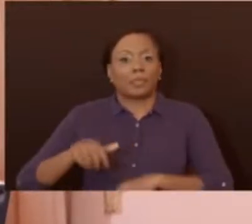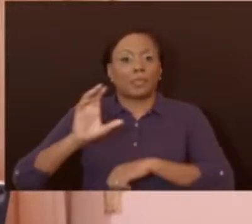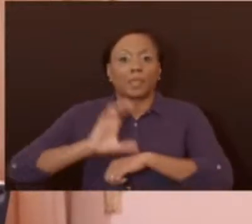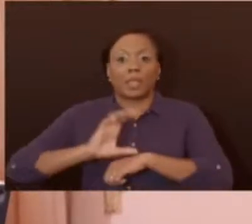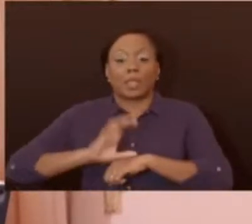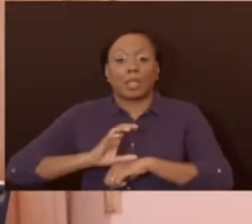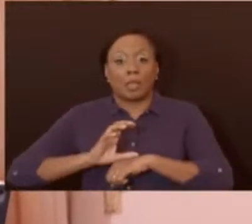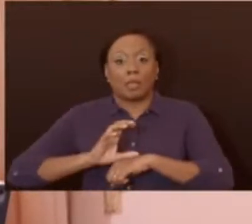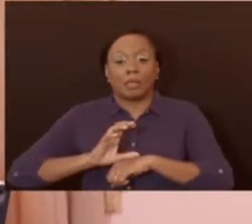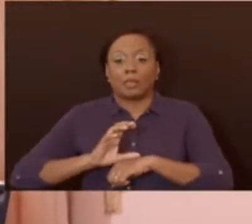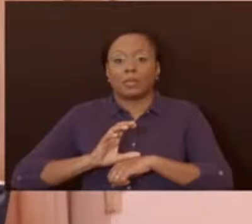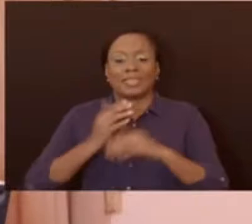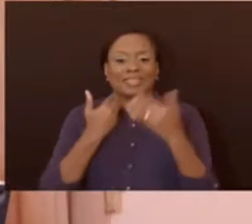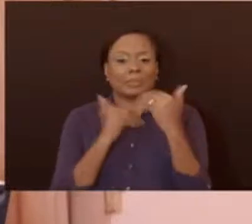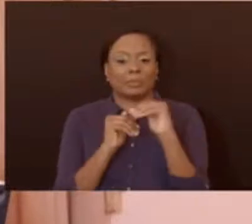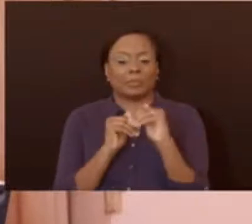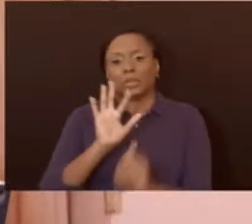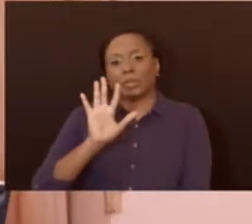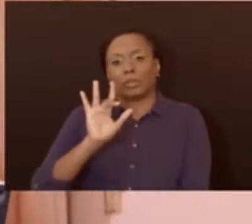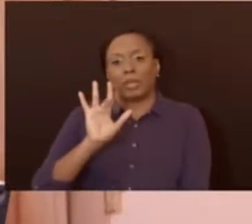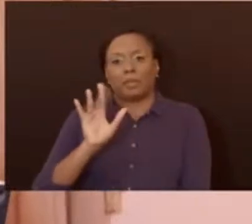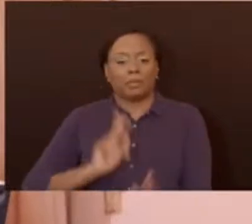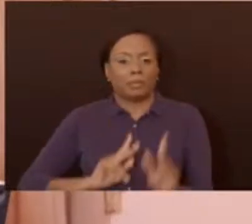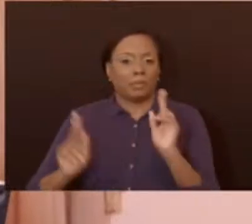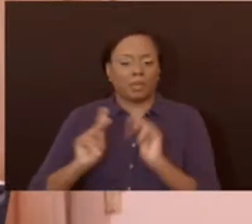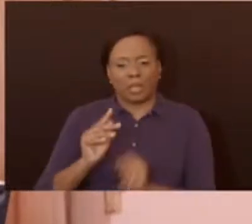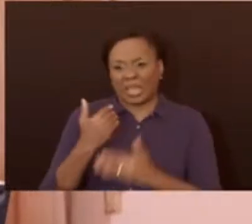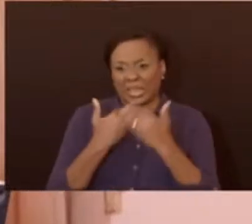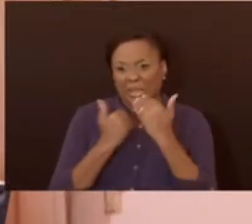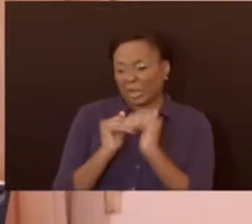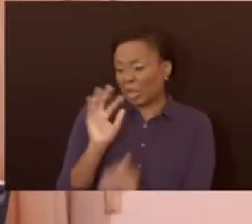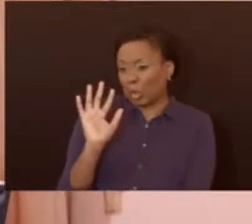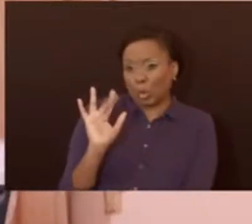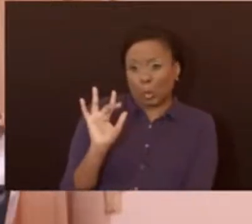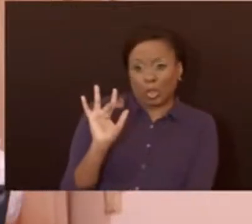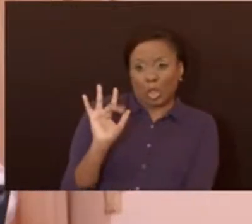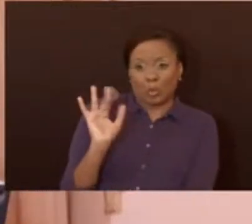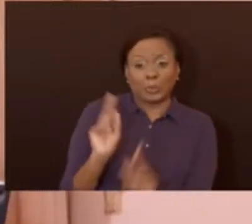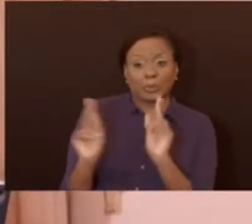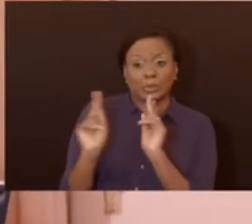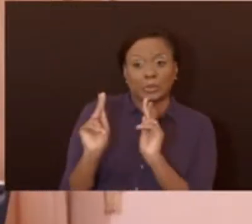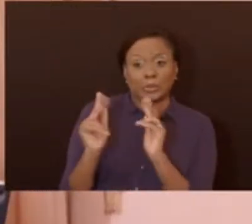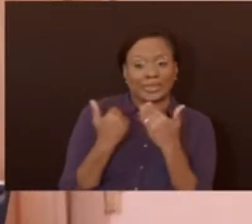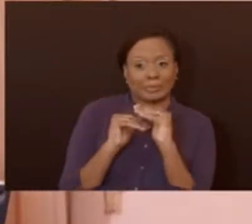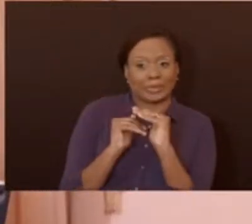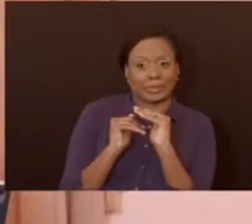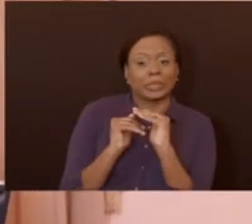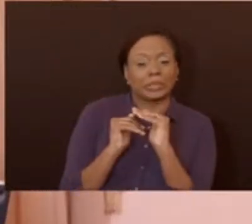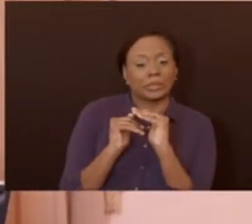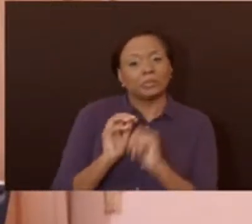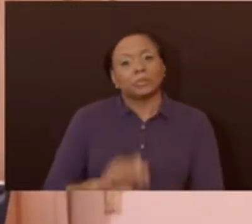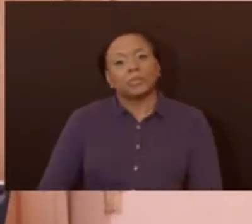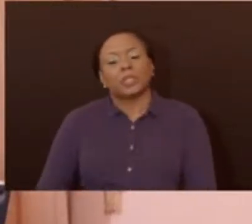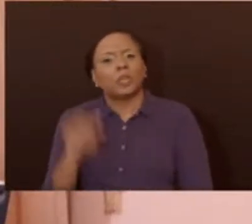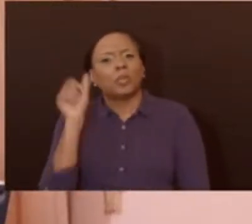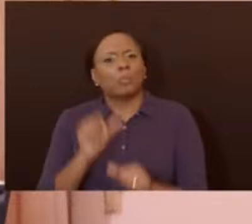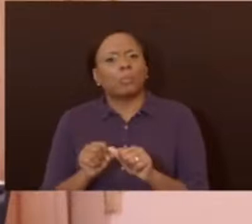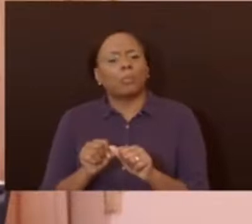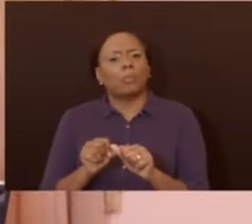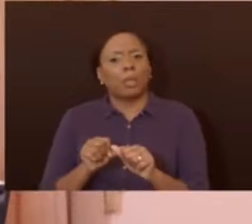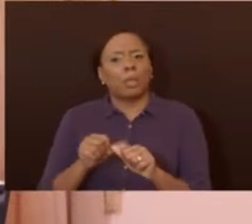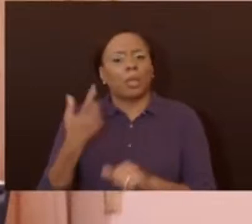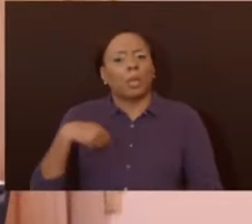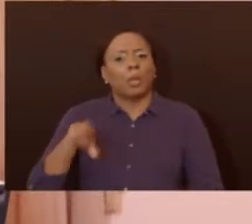25 people. But of course, you will know that in discussions since we started this shutdown process, we've